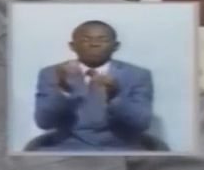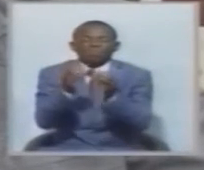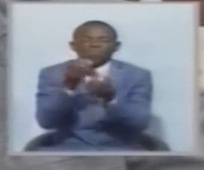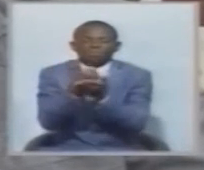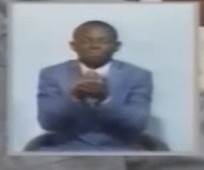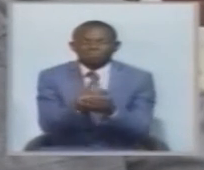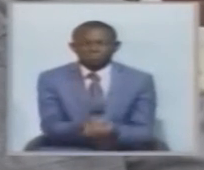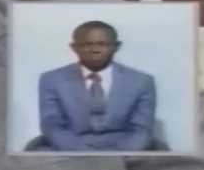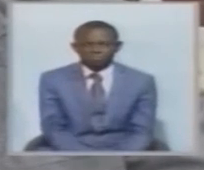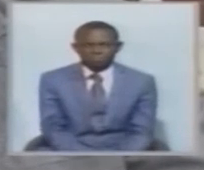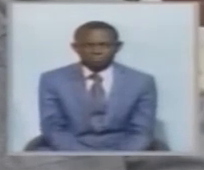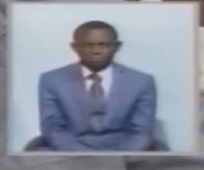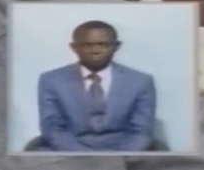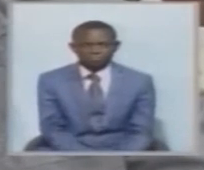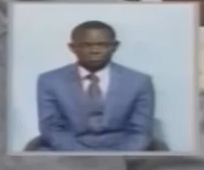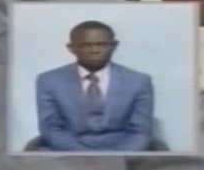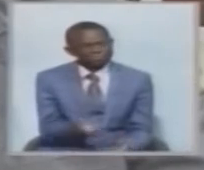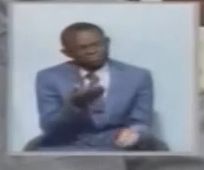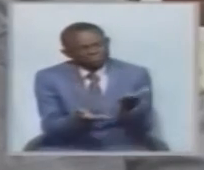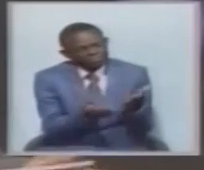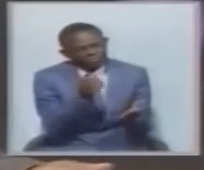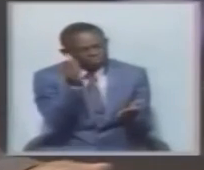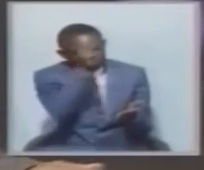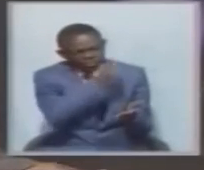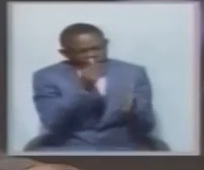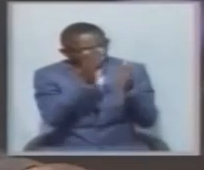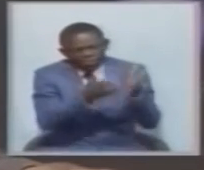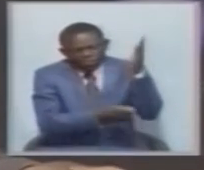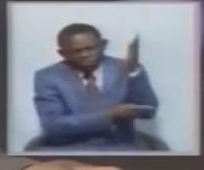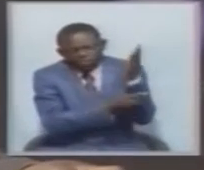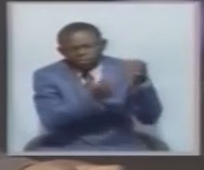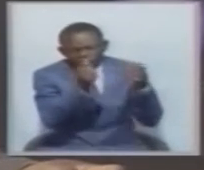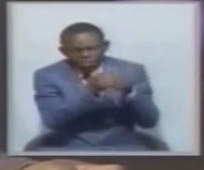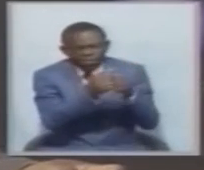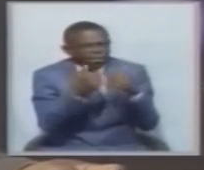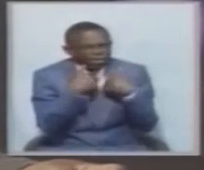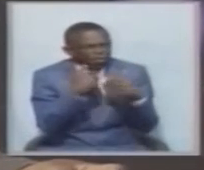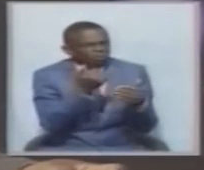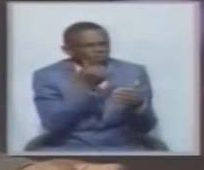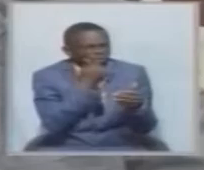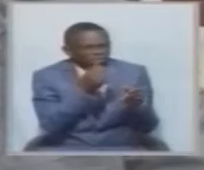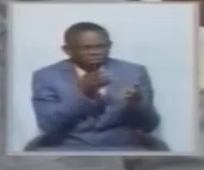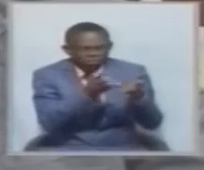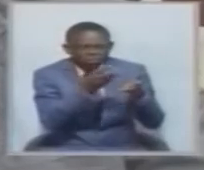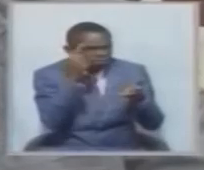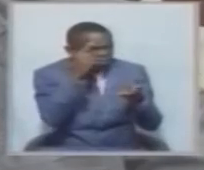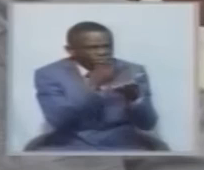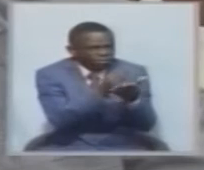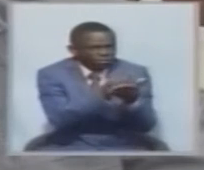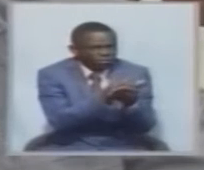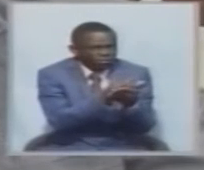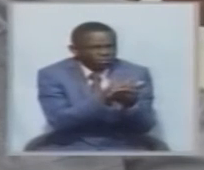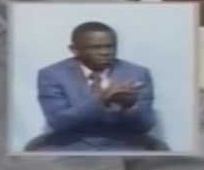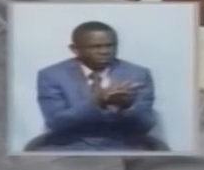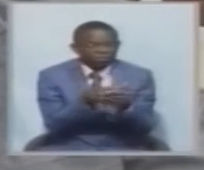Development Bank probably has got a wrong financing model? Not at all. Depending mainly on other countries and other regions? No, like I mentioned, I mean,